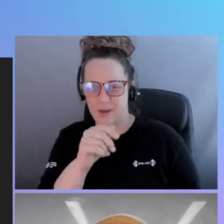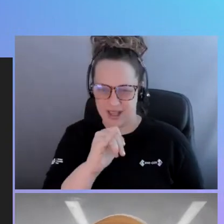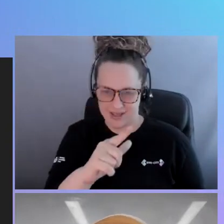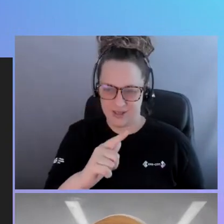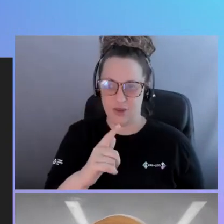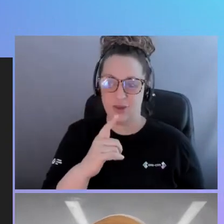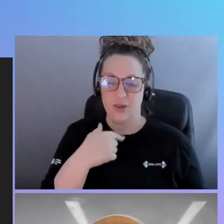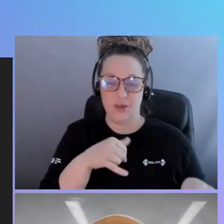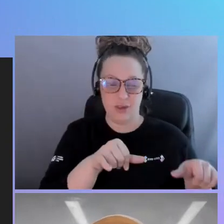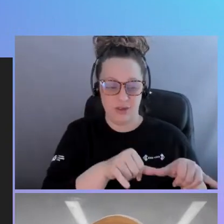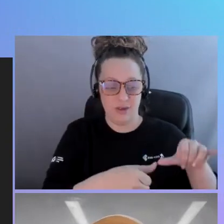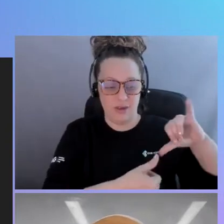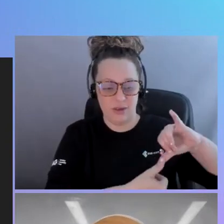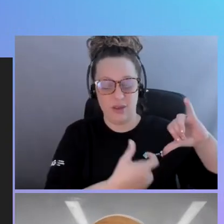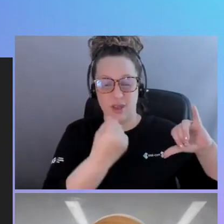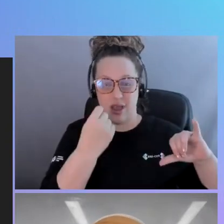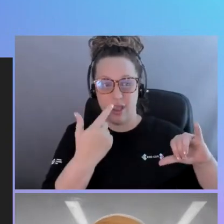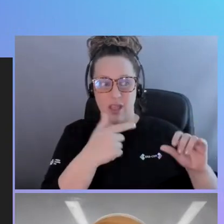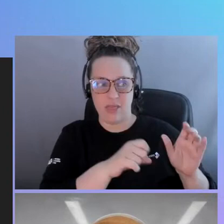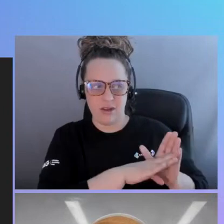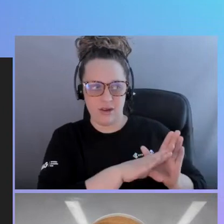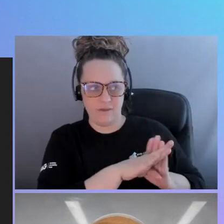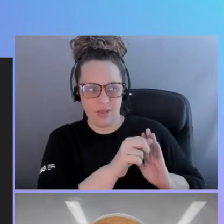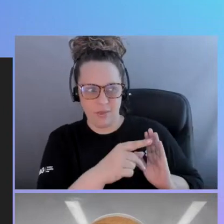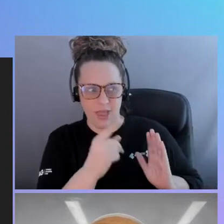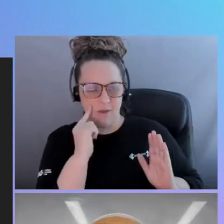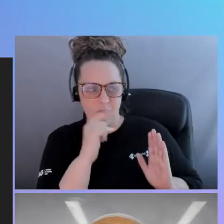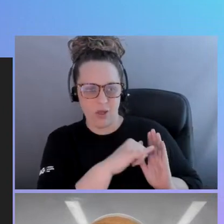the iPhone was the lack of